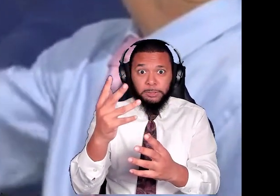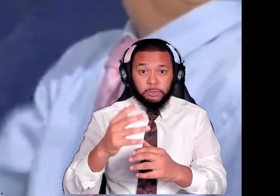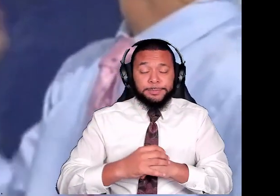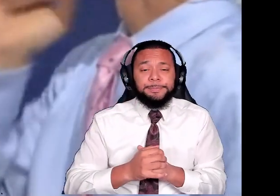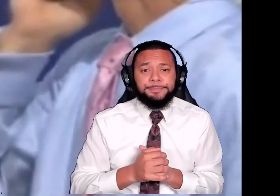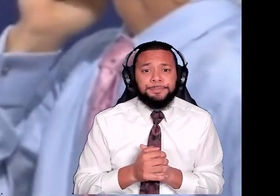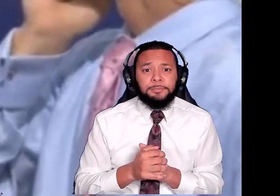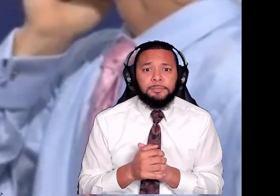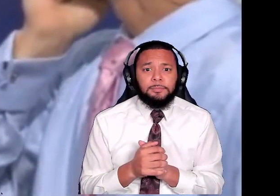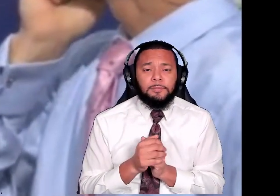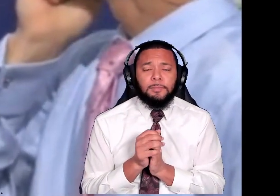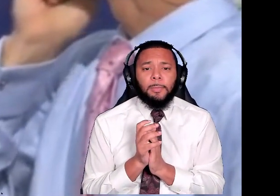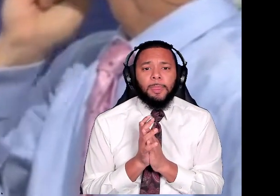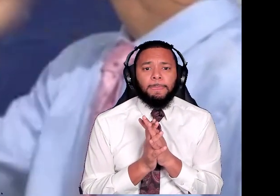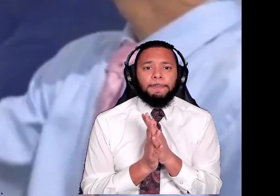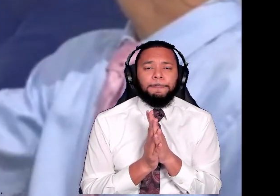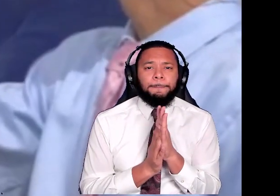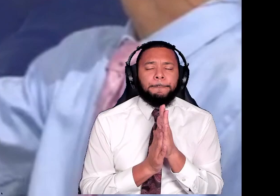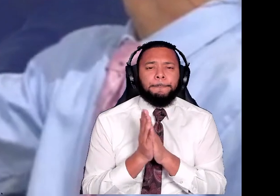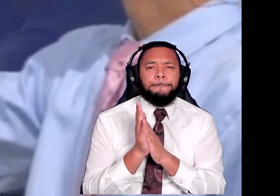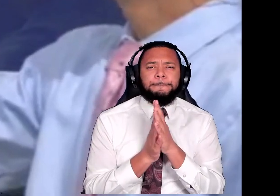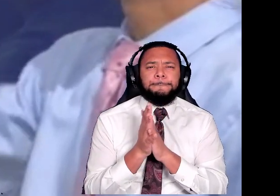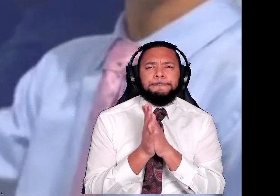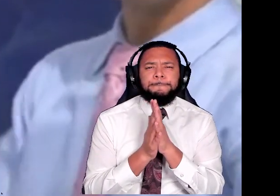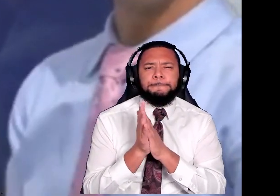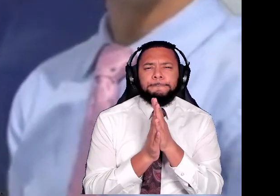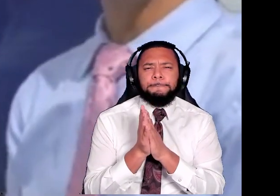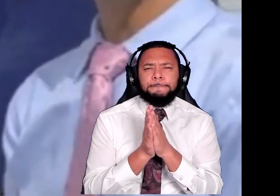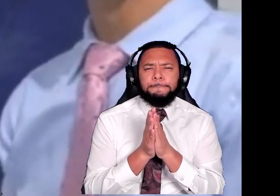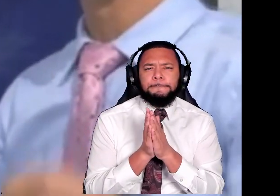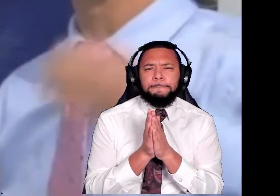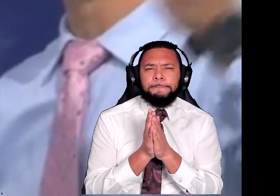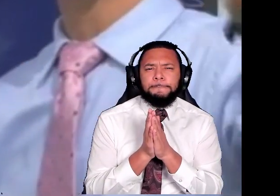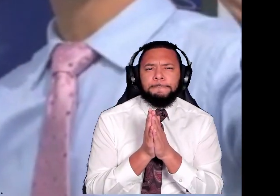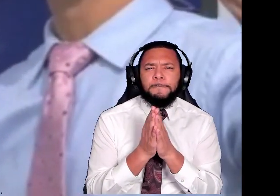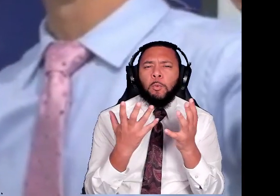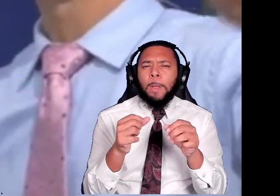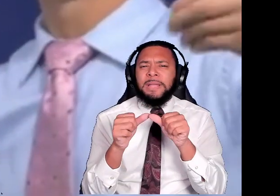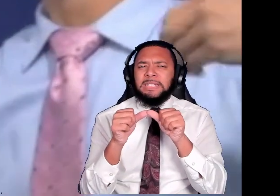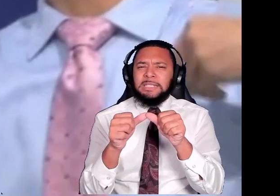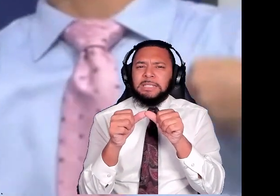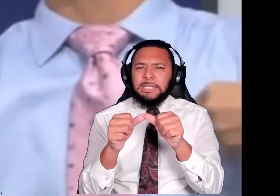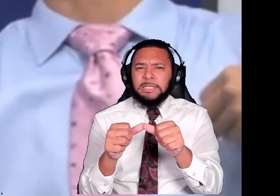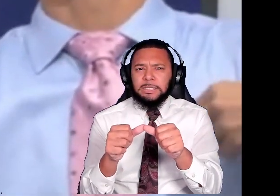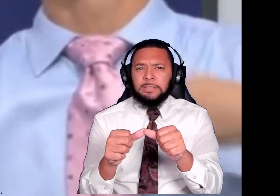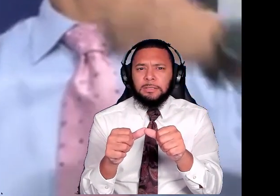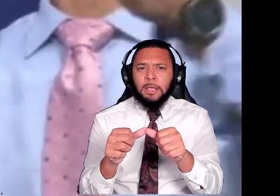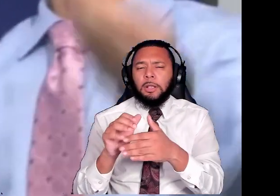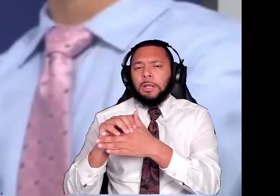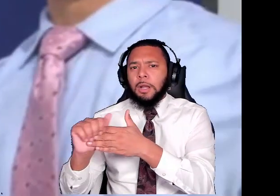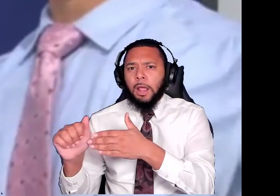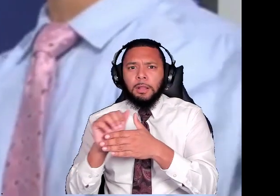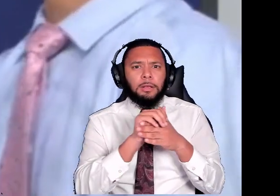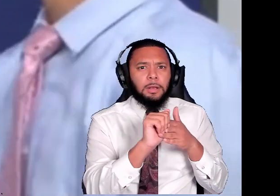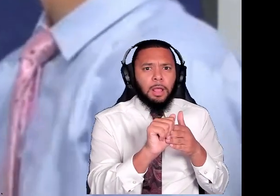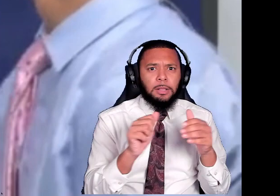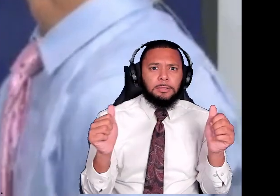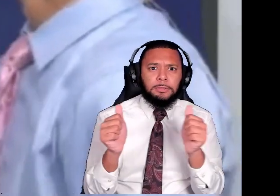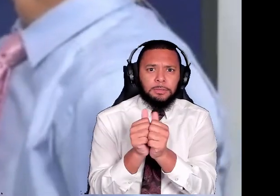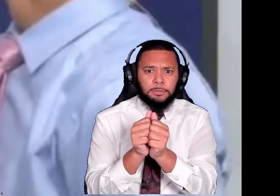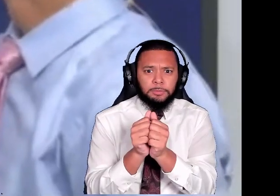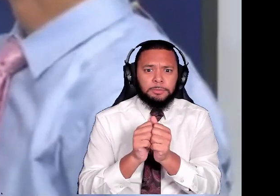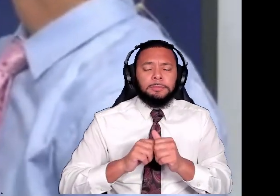So thinking about this, well, let's be consistent and put our dollars with dollars with